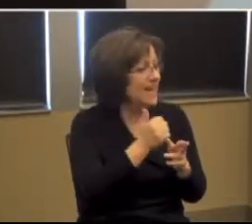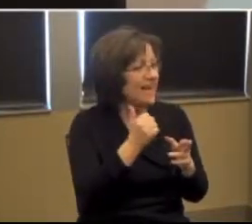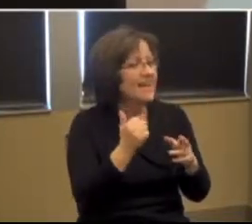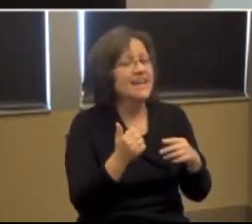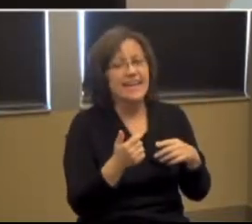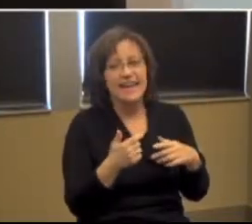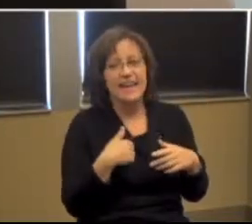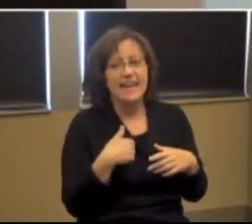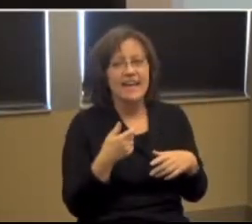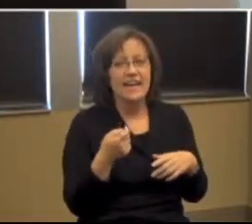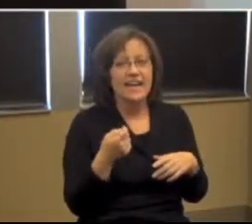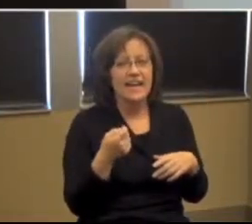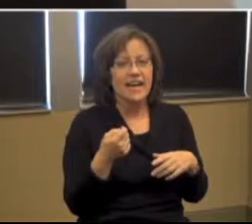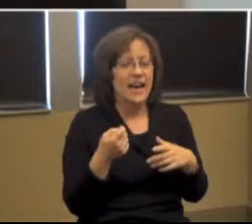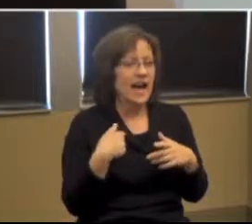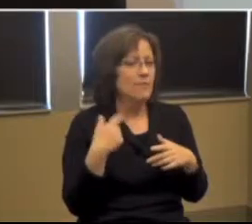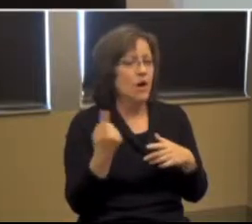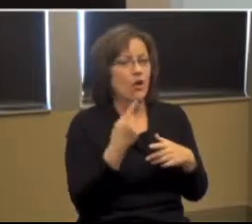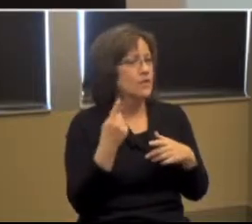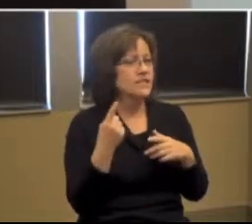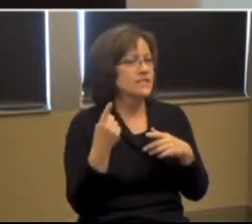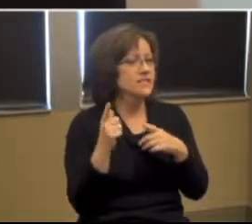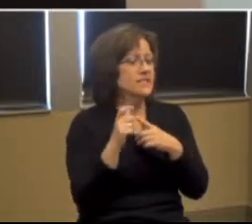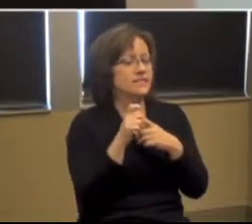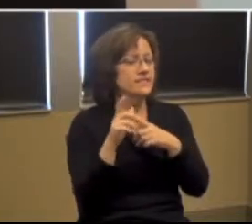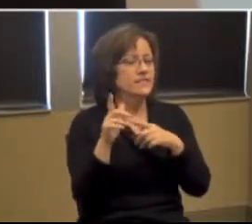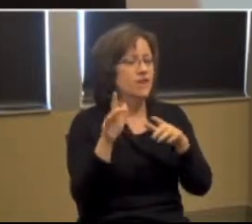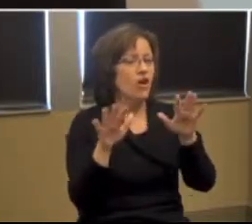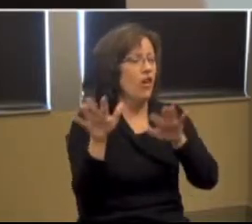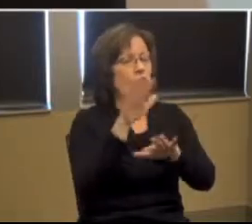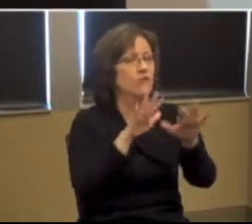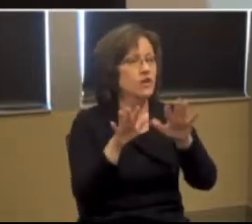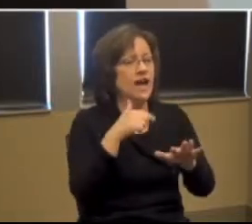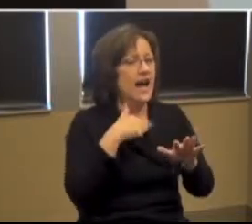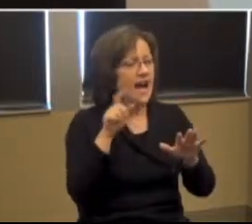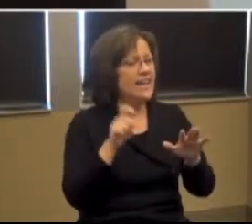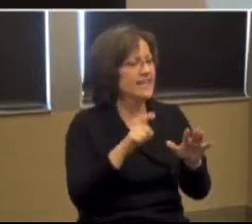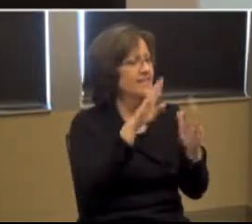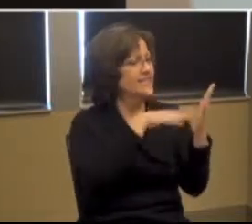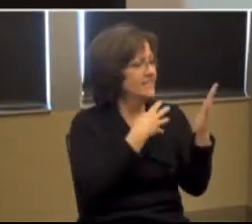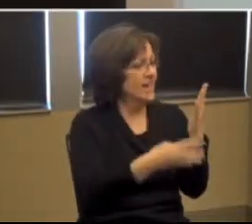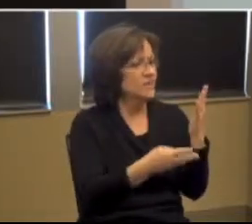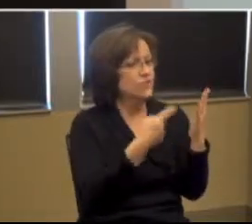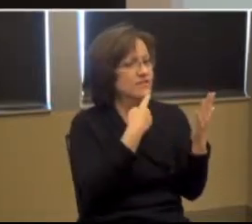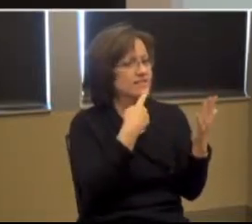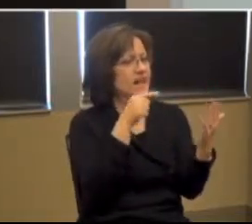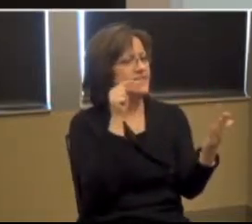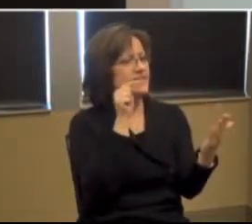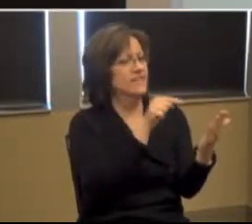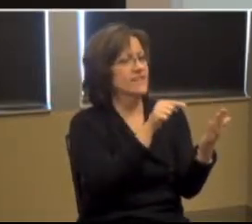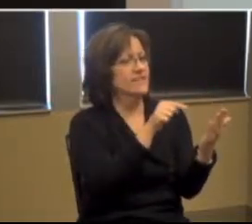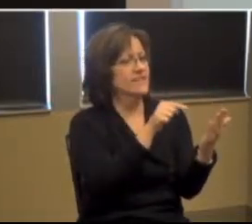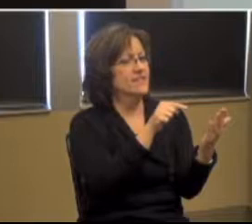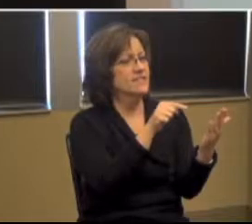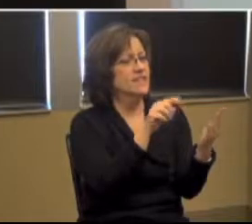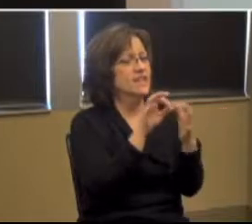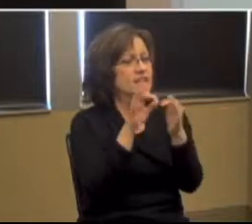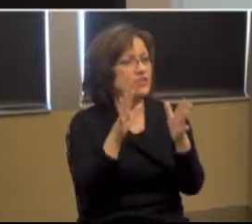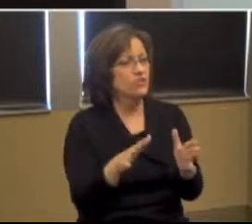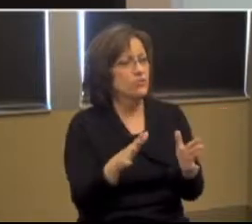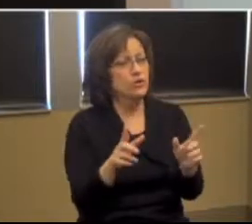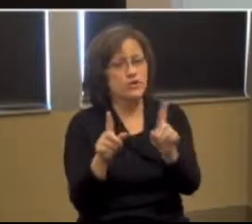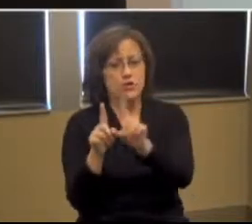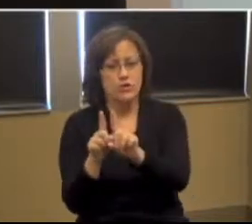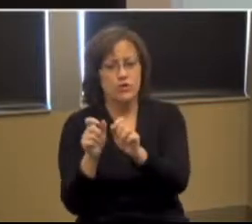Because I'm a little bit of a squirrel person, I need a schedule that says this interpreter is